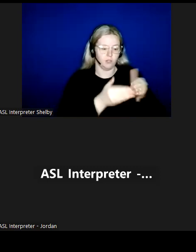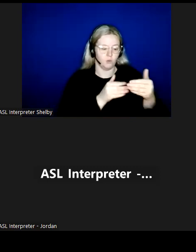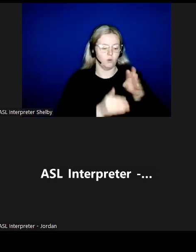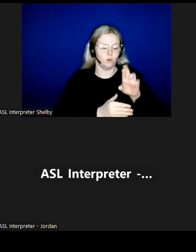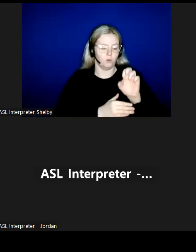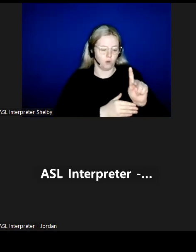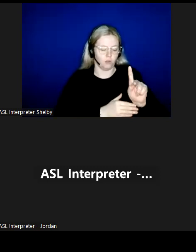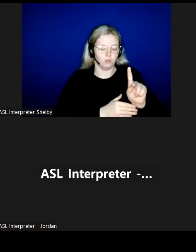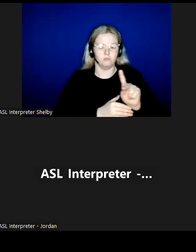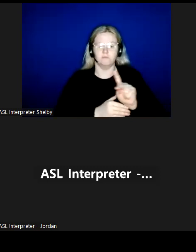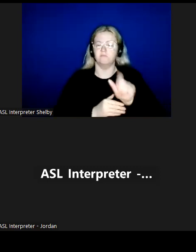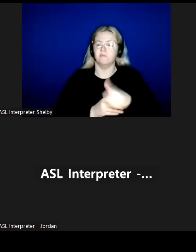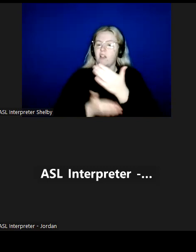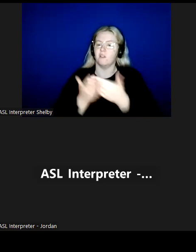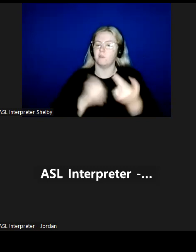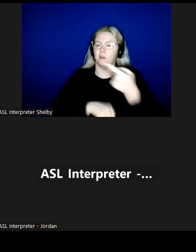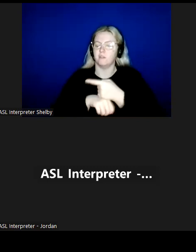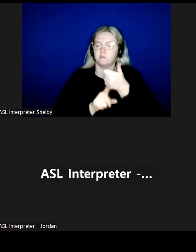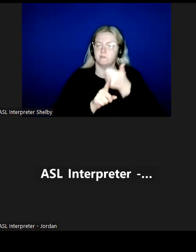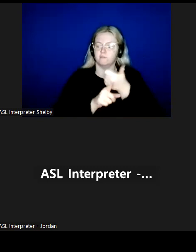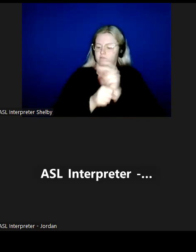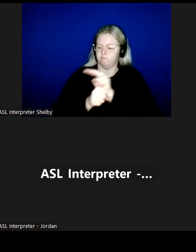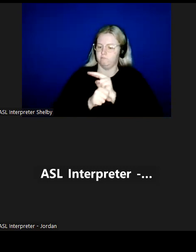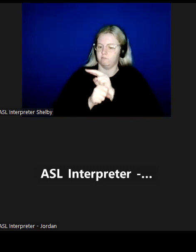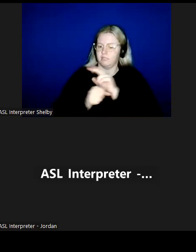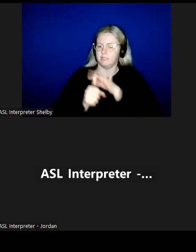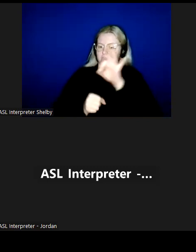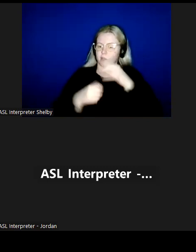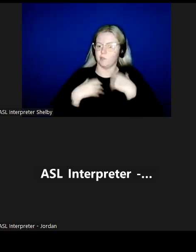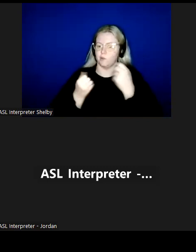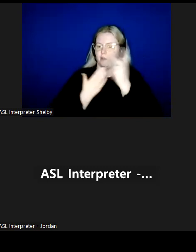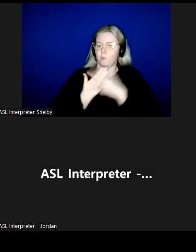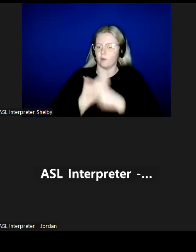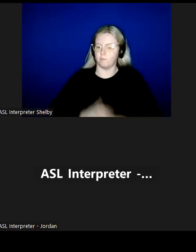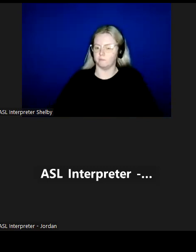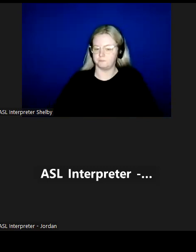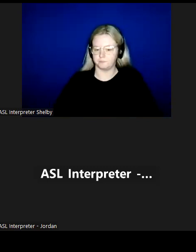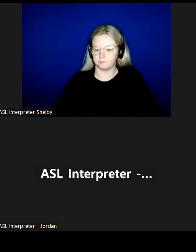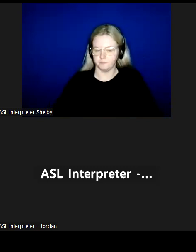her day overseeing the regional spiritual health program.